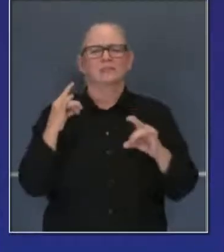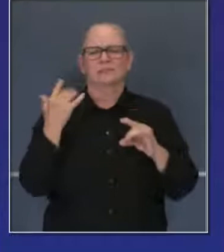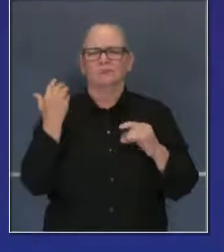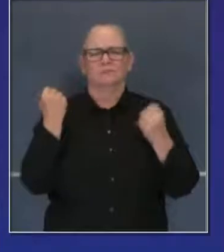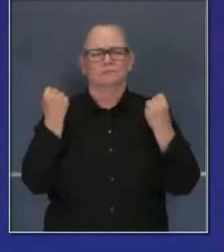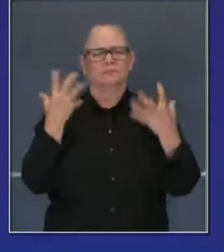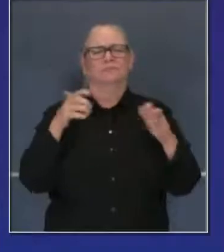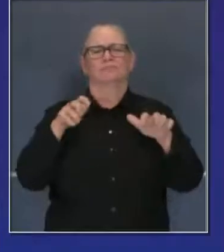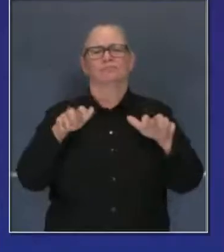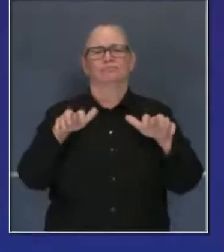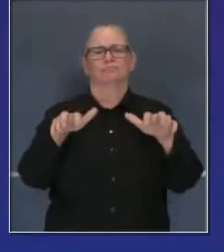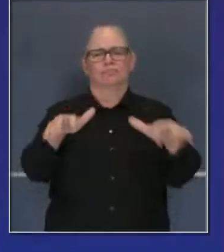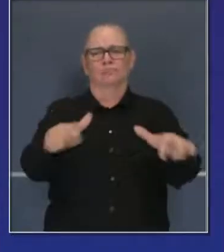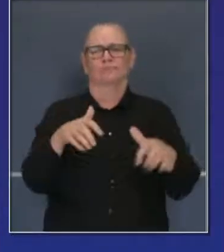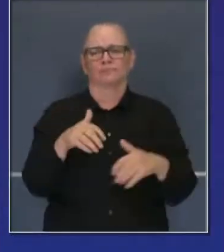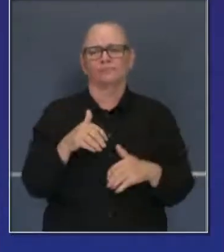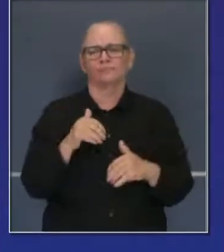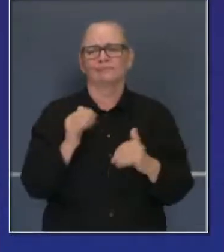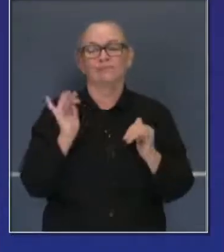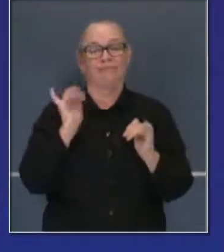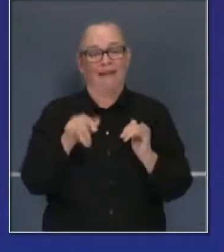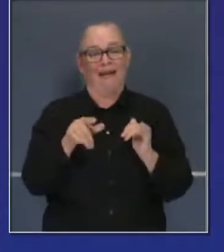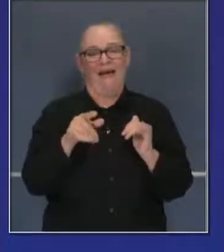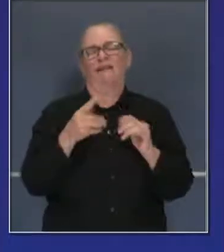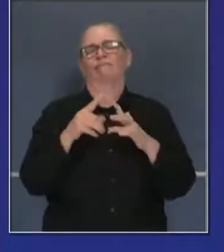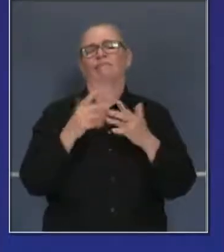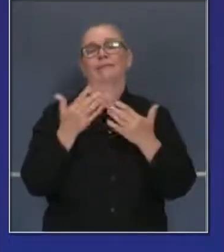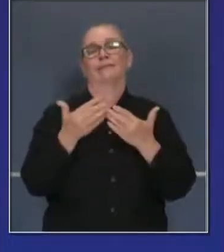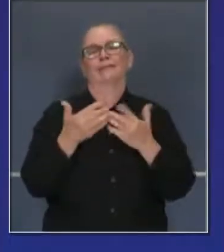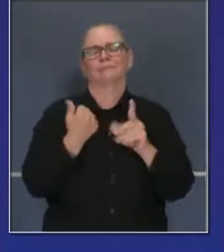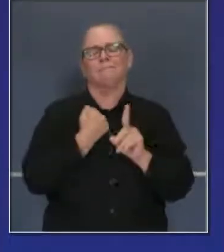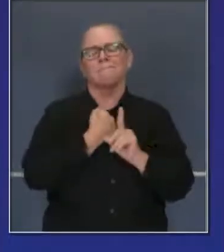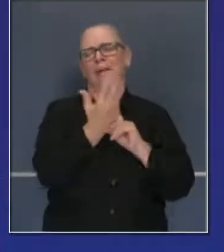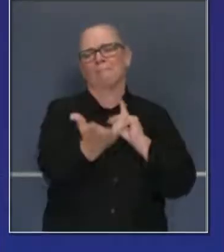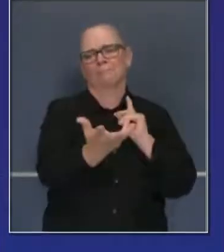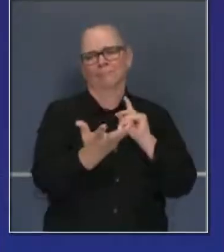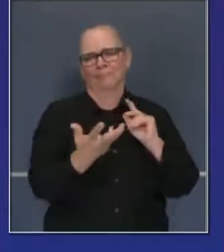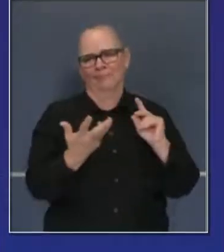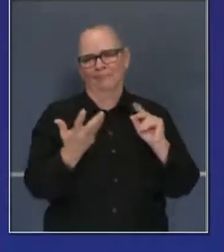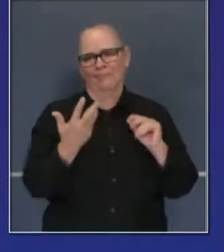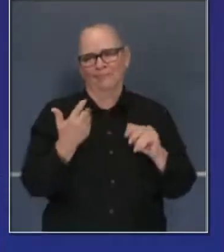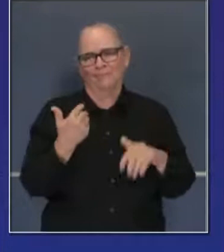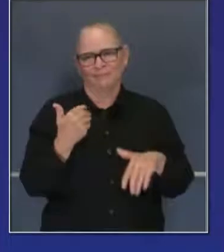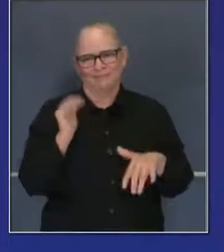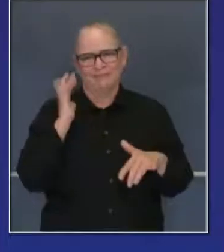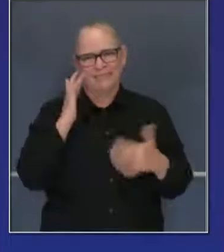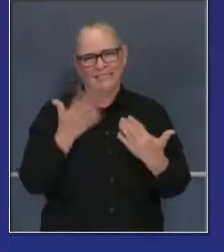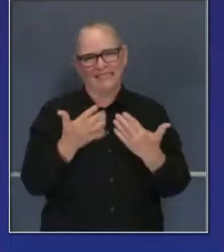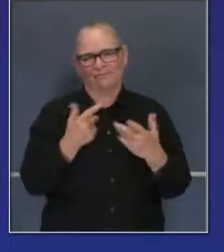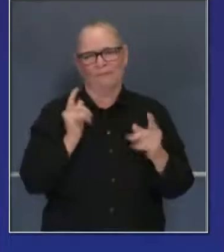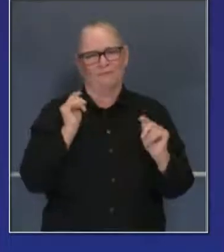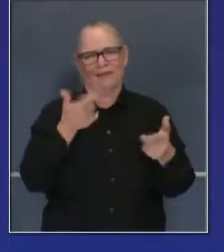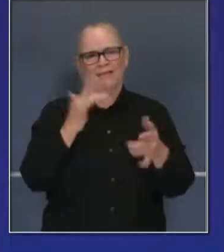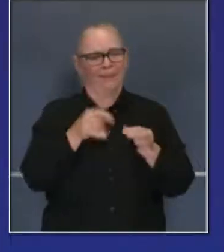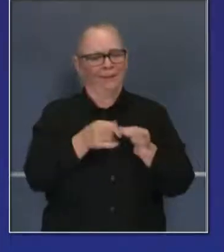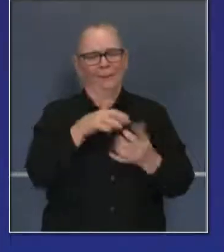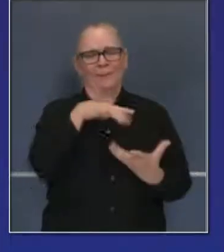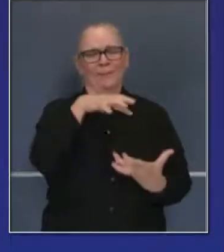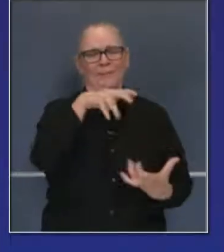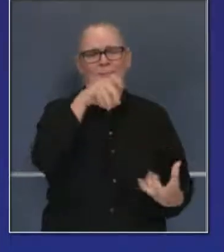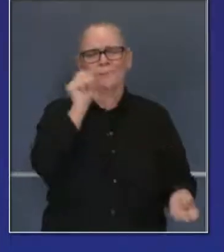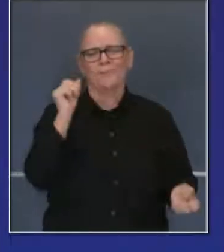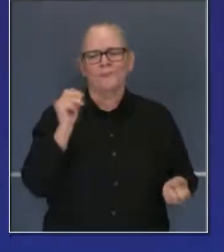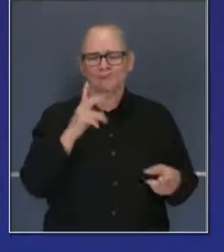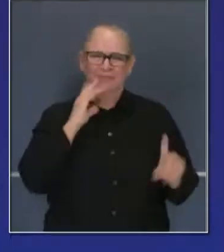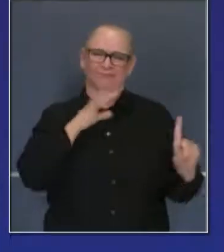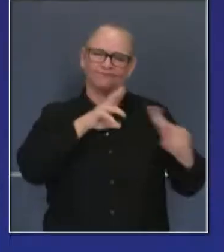and obviously that is a recipe for very challenging conditions, and often those conditions lead to what we are